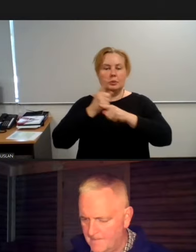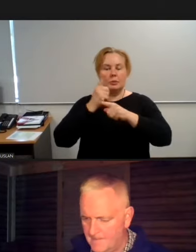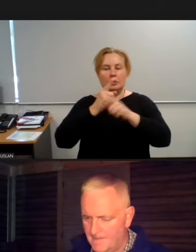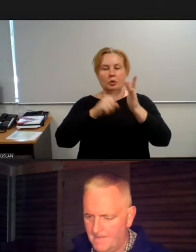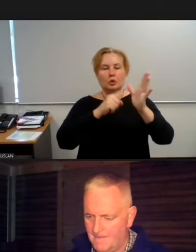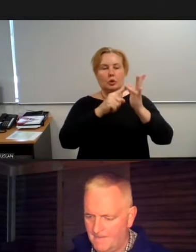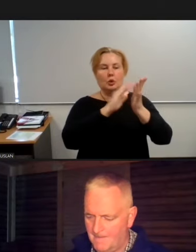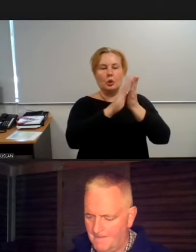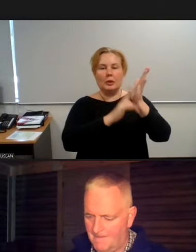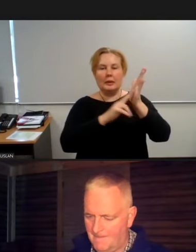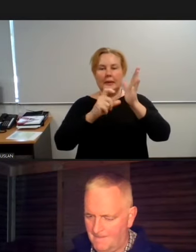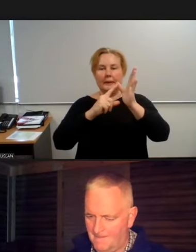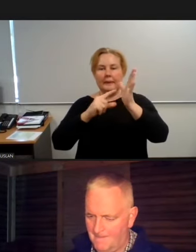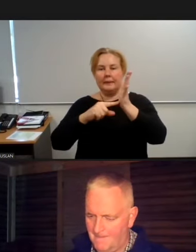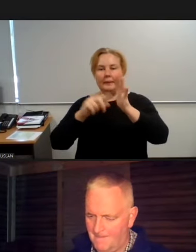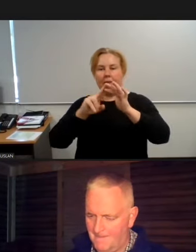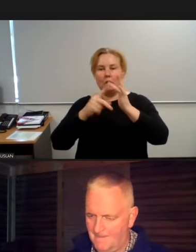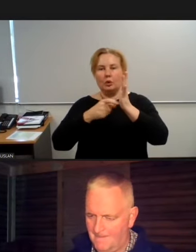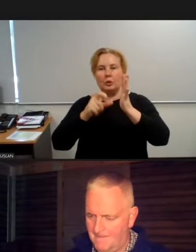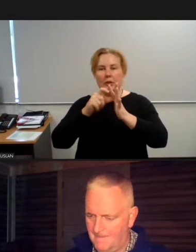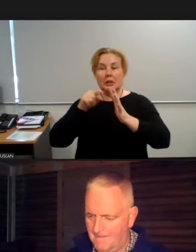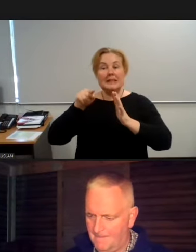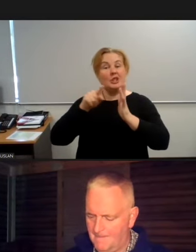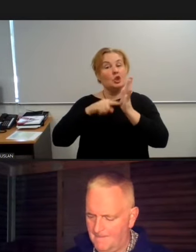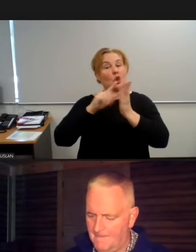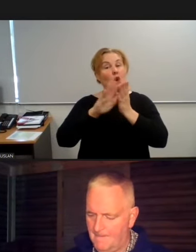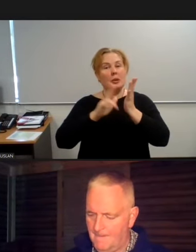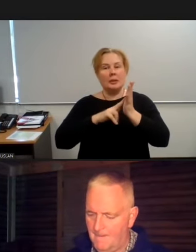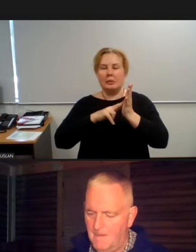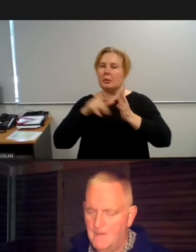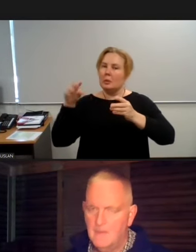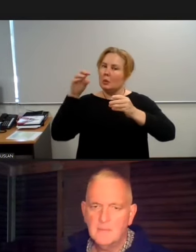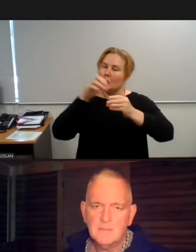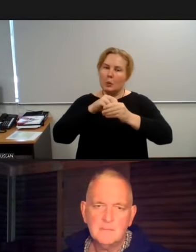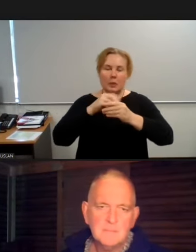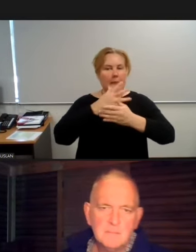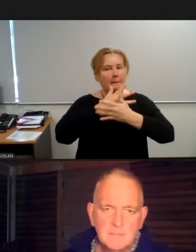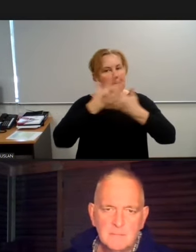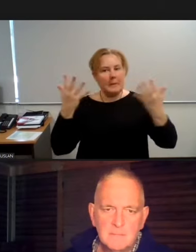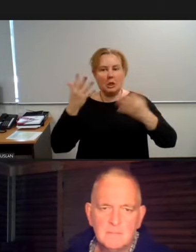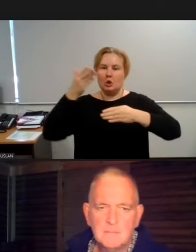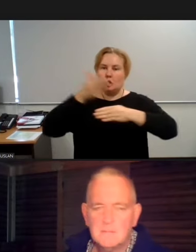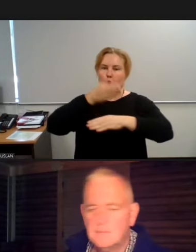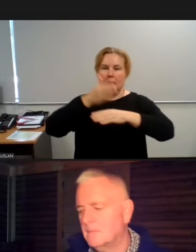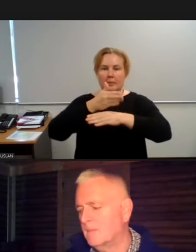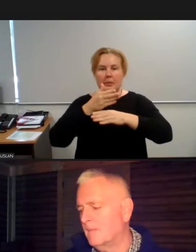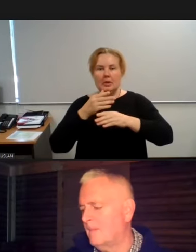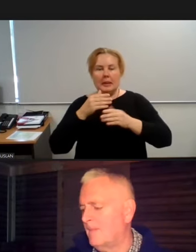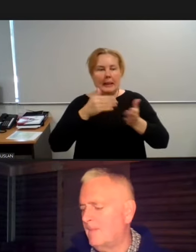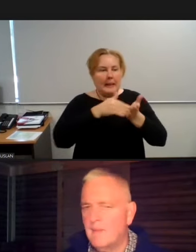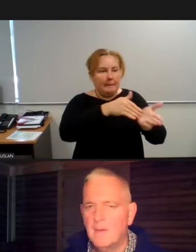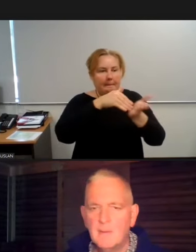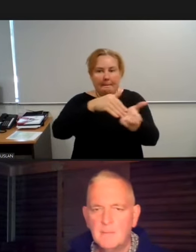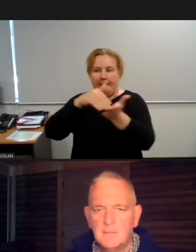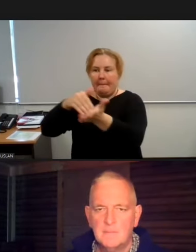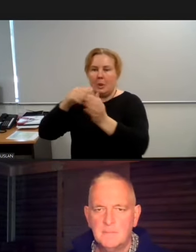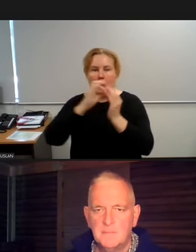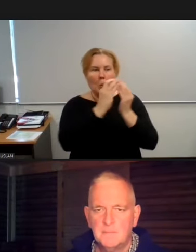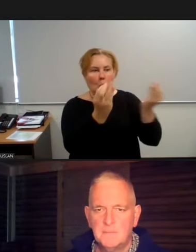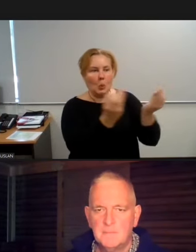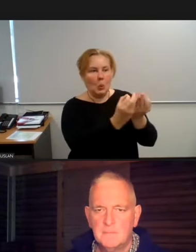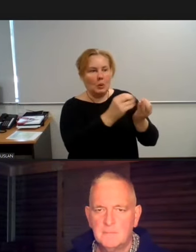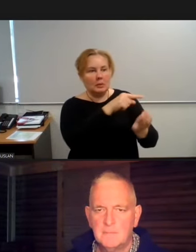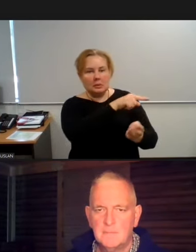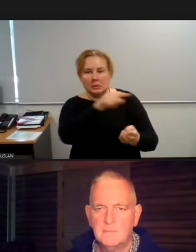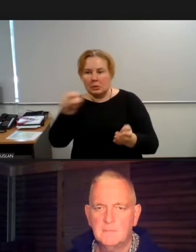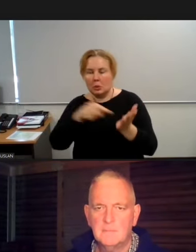today. John is playing a really key role in helping organisations returning to face-to-face service delivery to assess risks